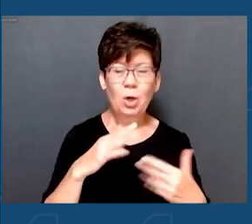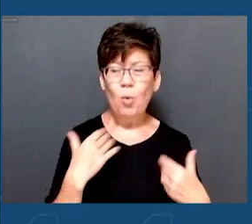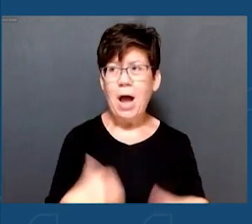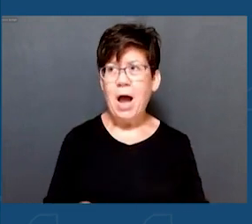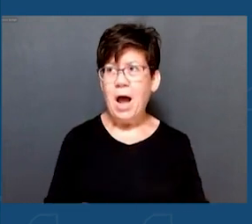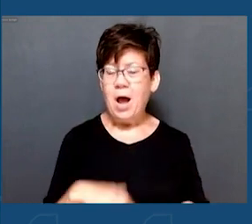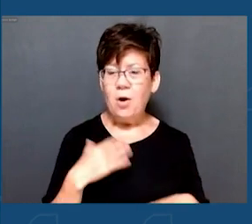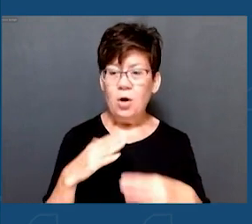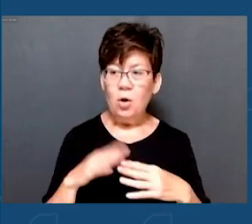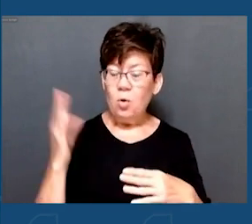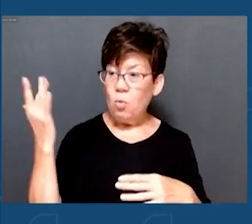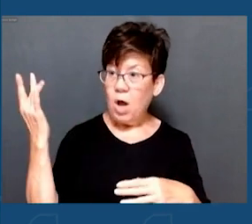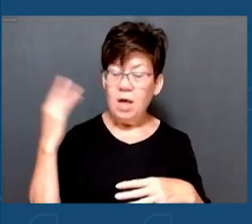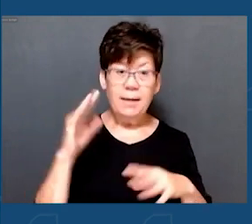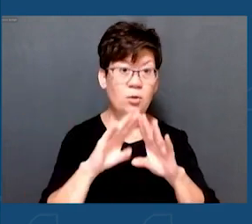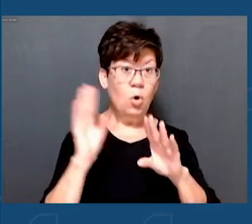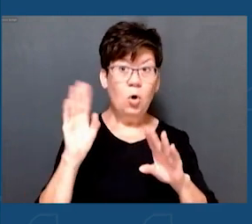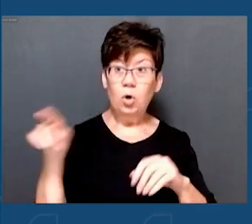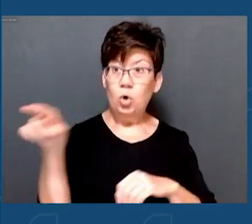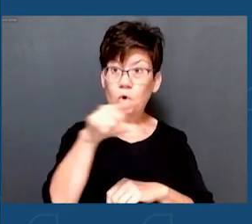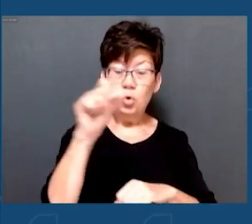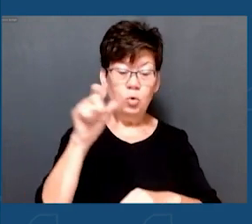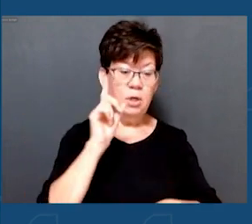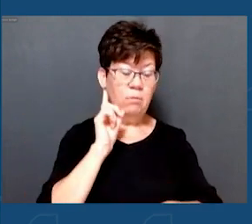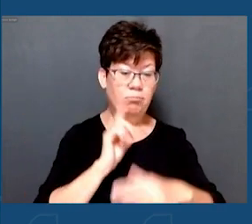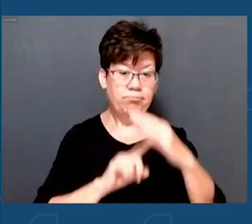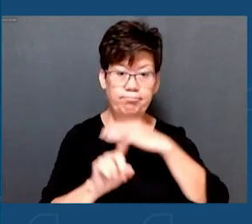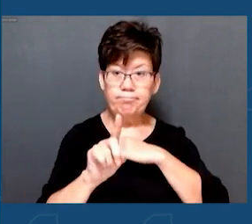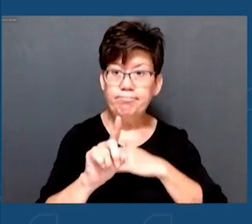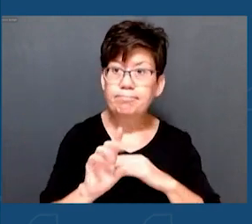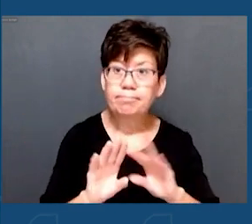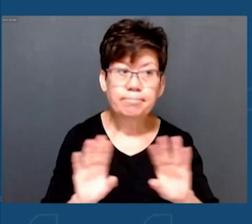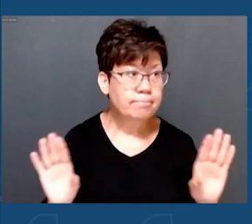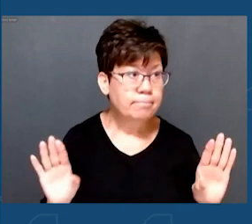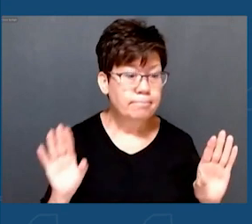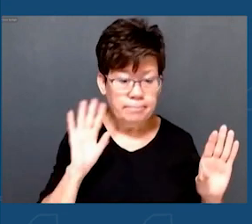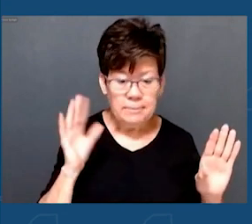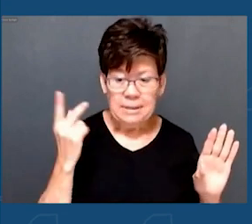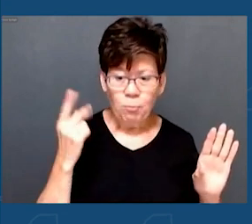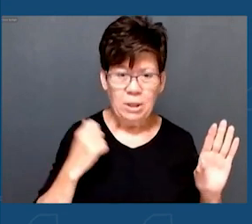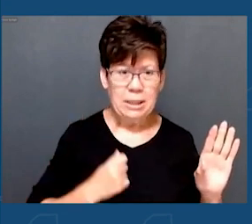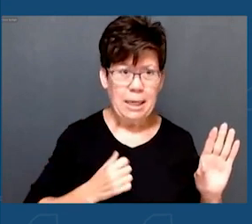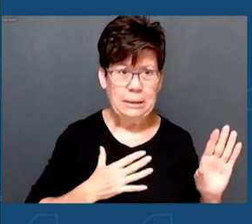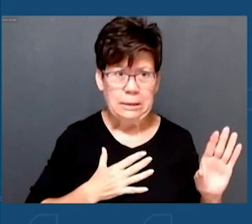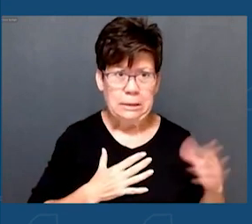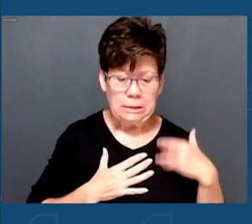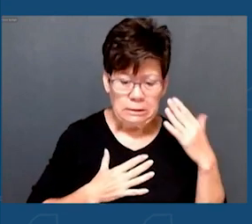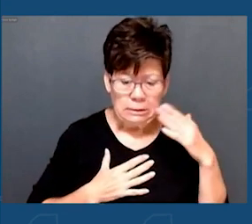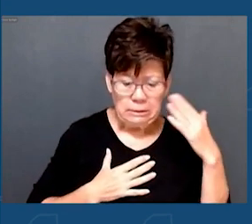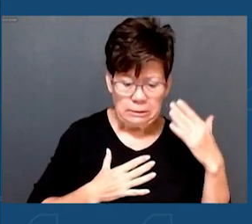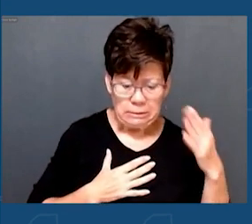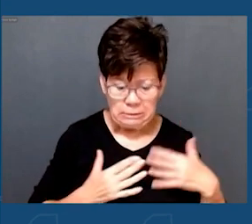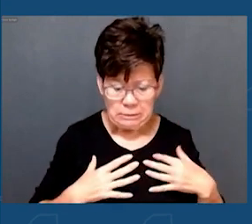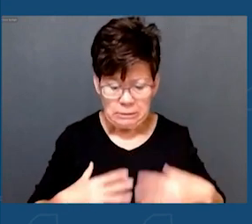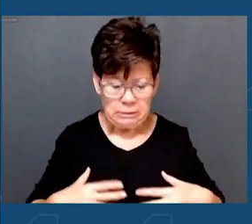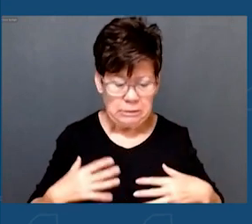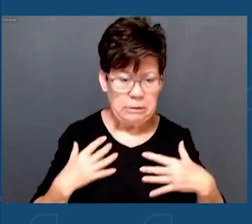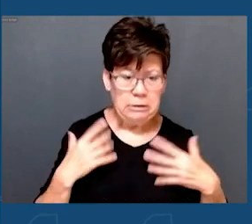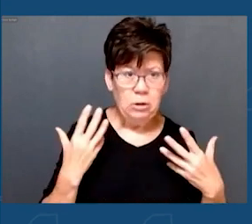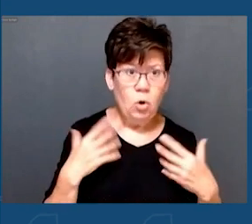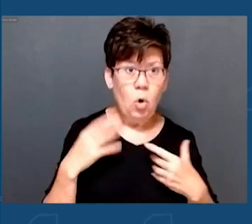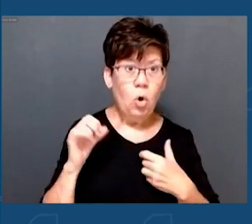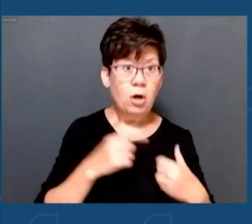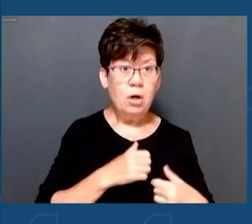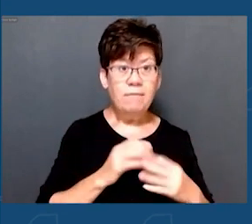these doors uncertain of a diagnosis, uncertain of their future, uncertain of the lives of their loved ones, or whether they're going to be okay or not, and they're going to walk out